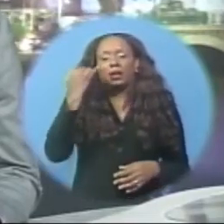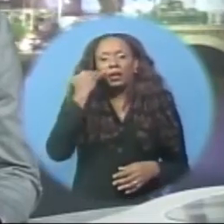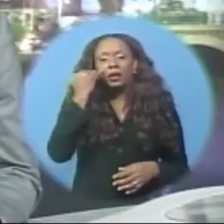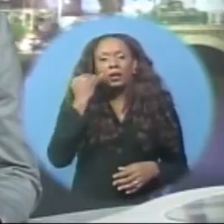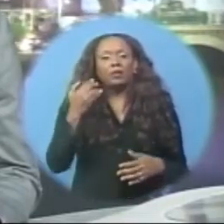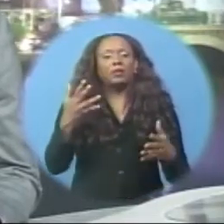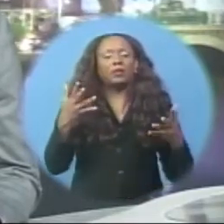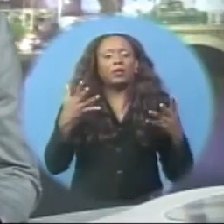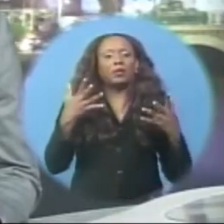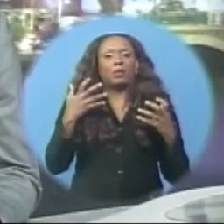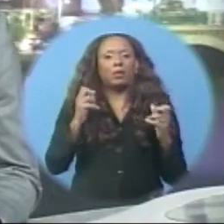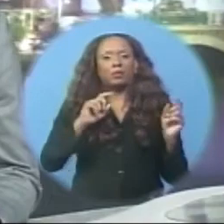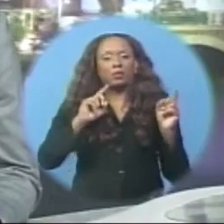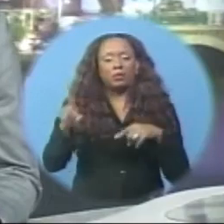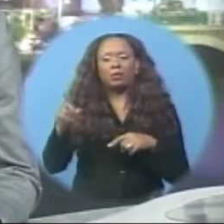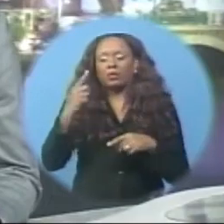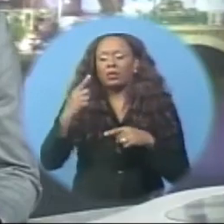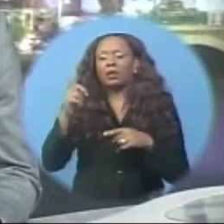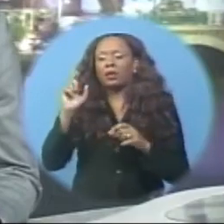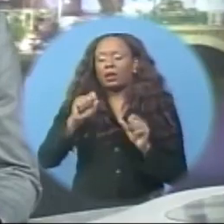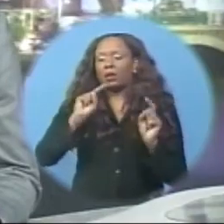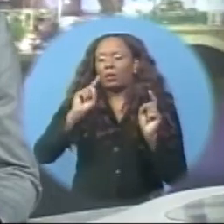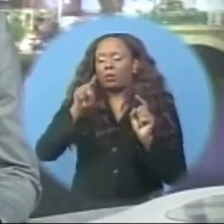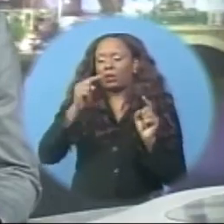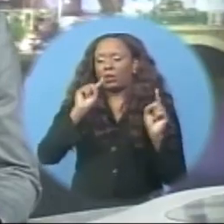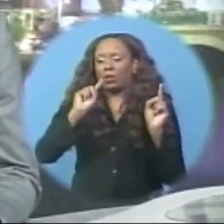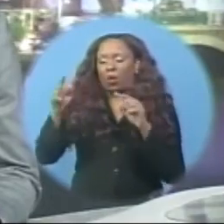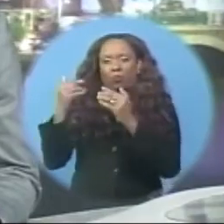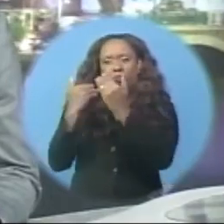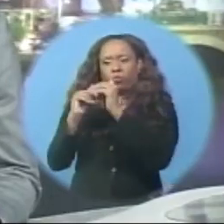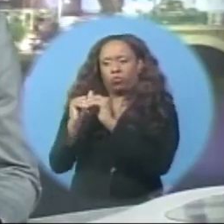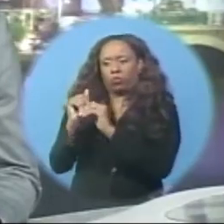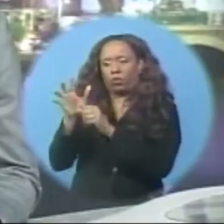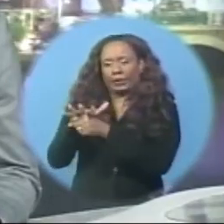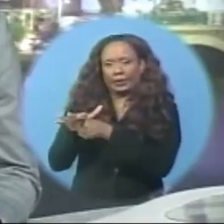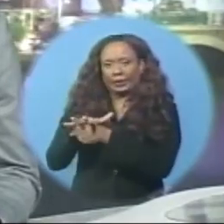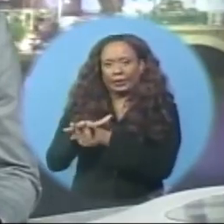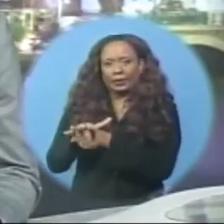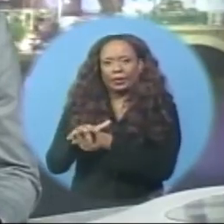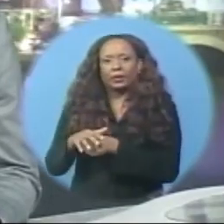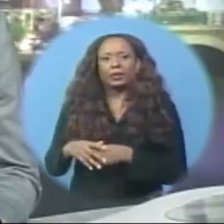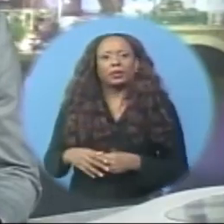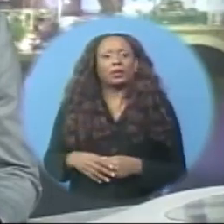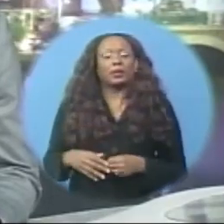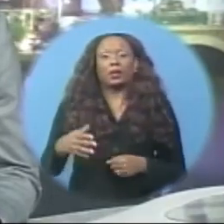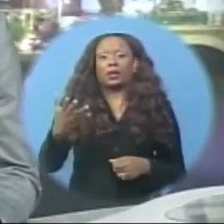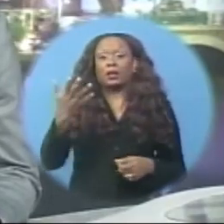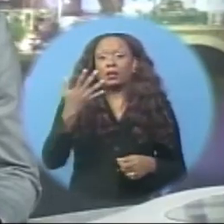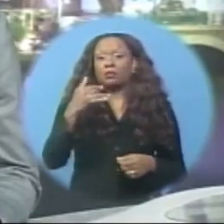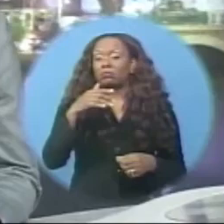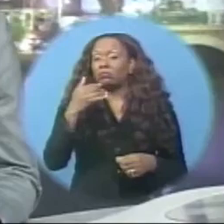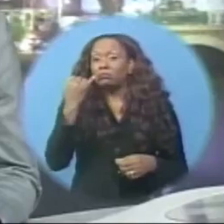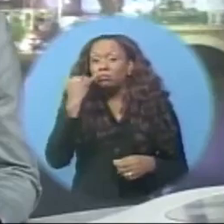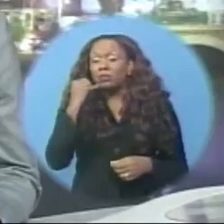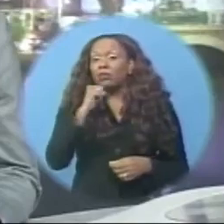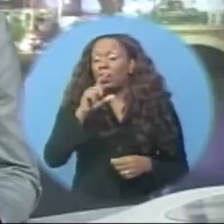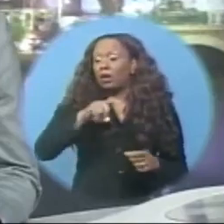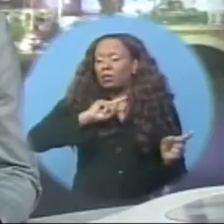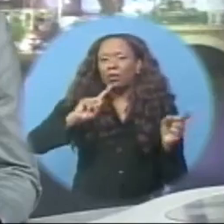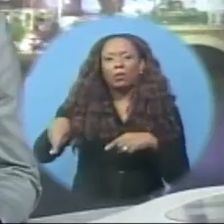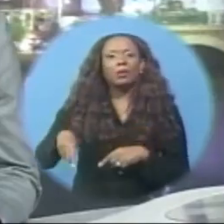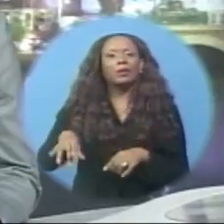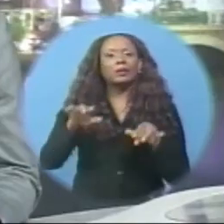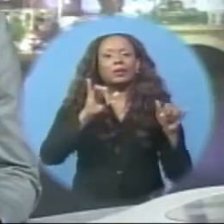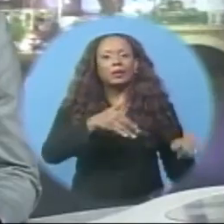wards. Members of the public who are experiencing red eyes are also asked not to go to the institution. They are also reminded to practice